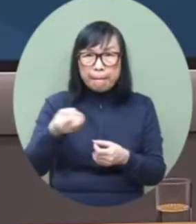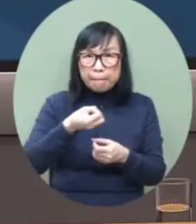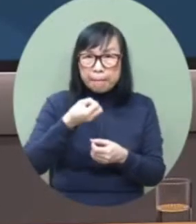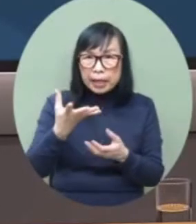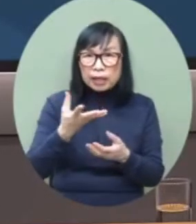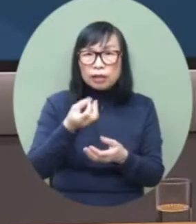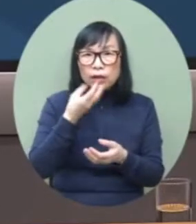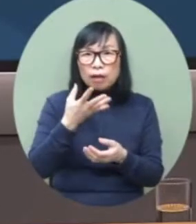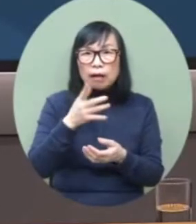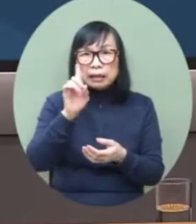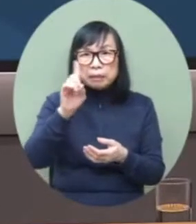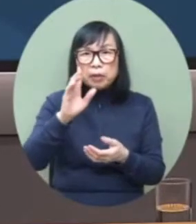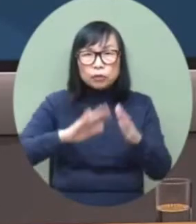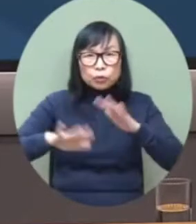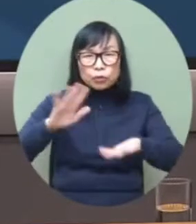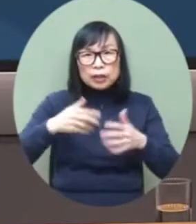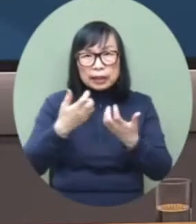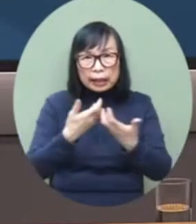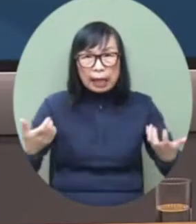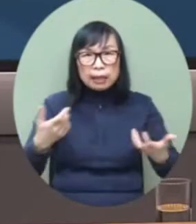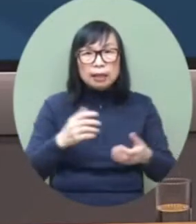the media have